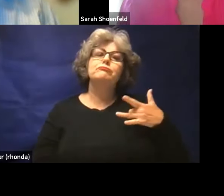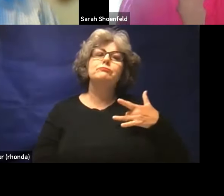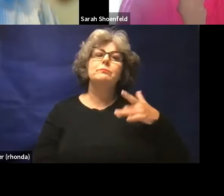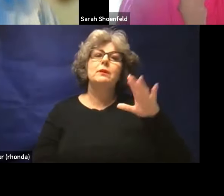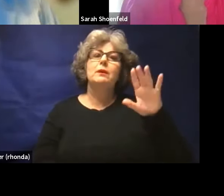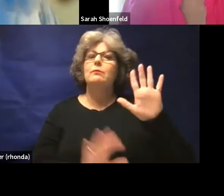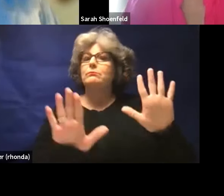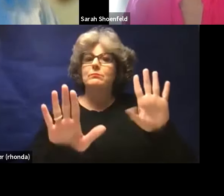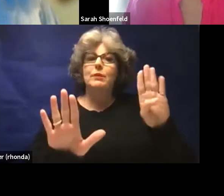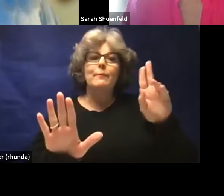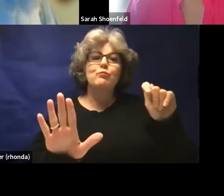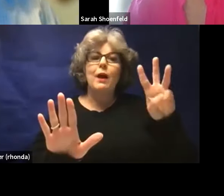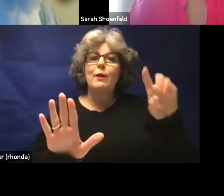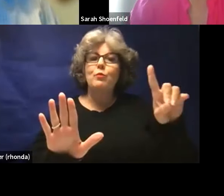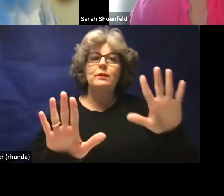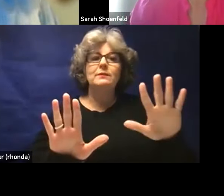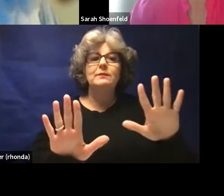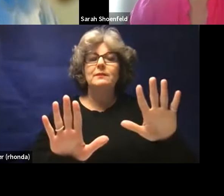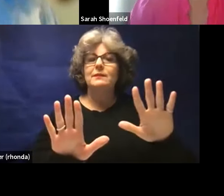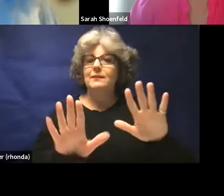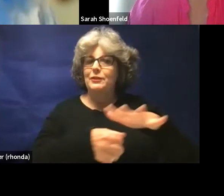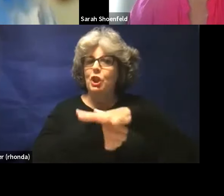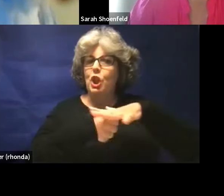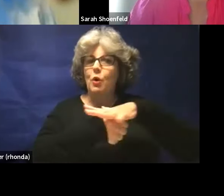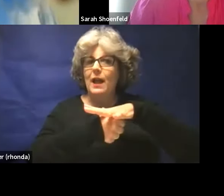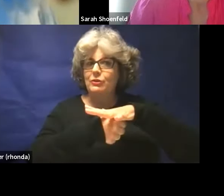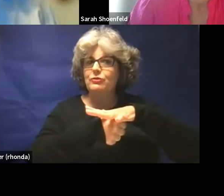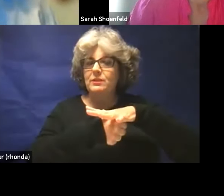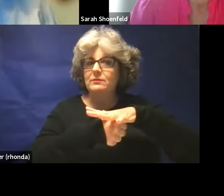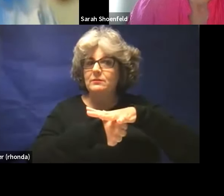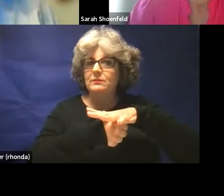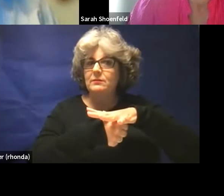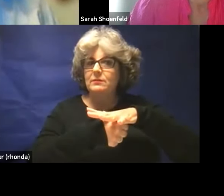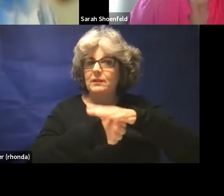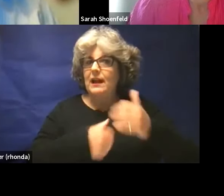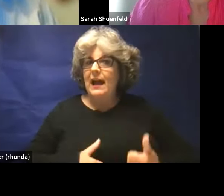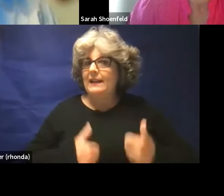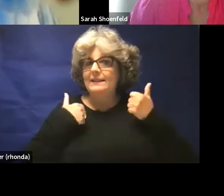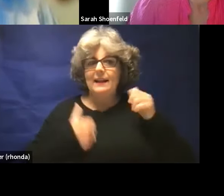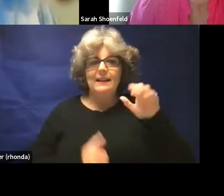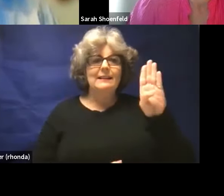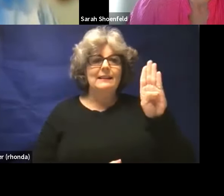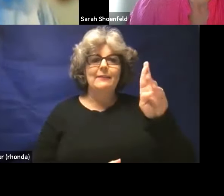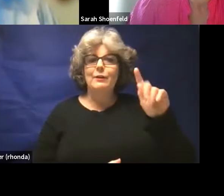parallel? Brightwood, I guess it's just the location of Paul, right? That's not, I didn't live in Brightwood.